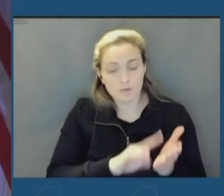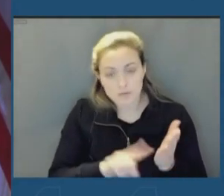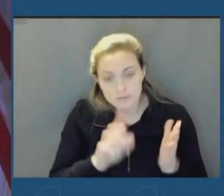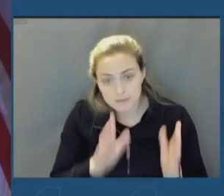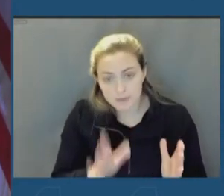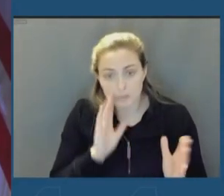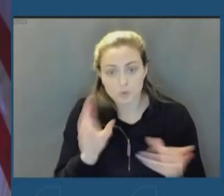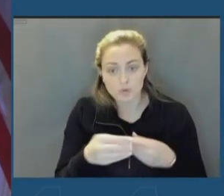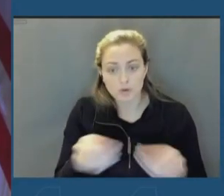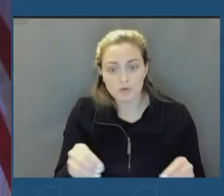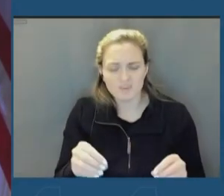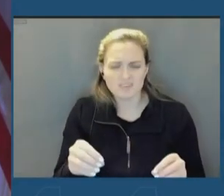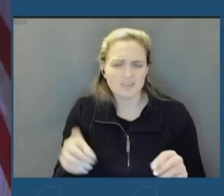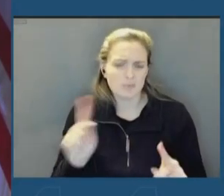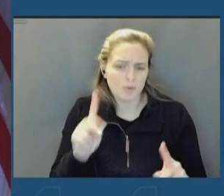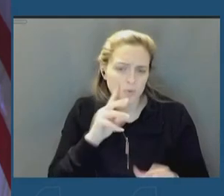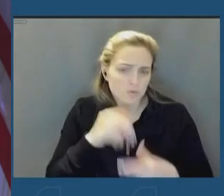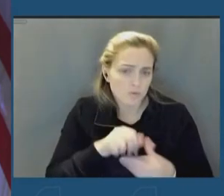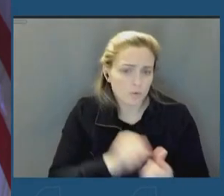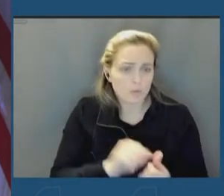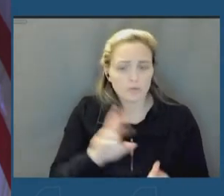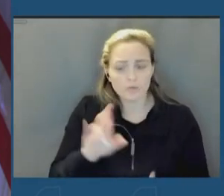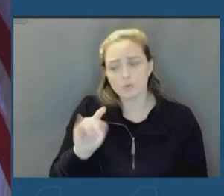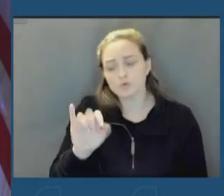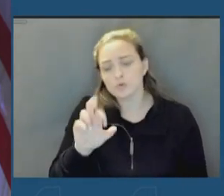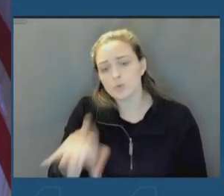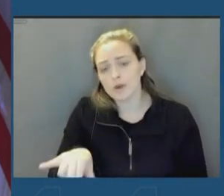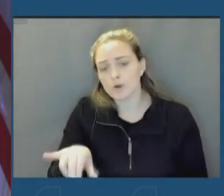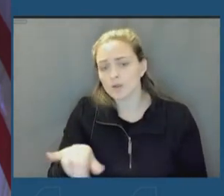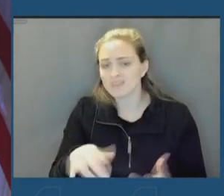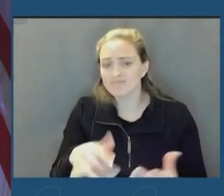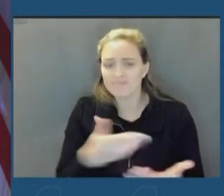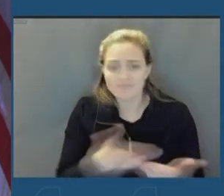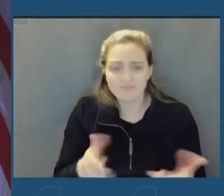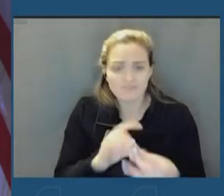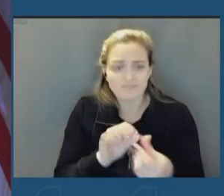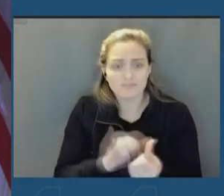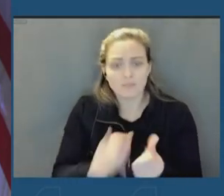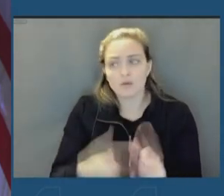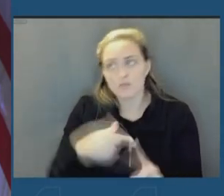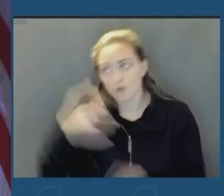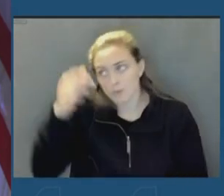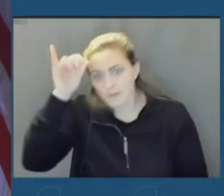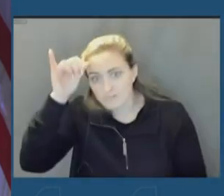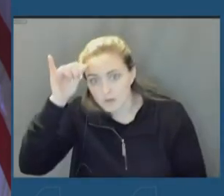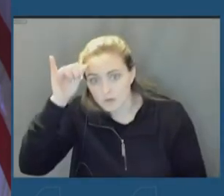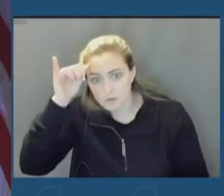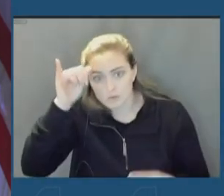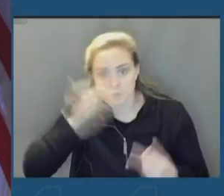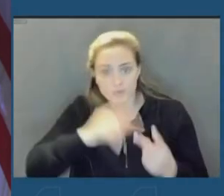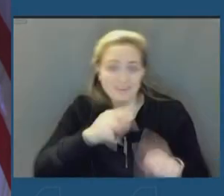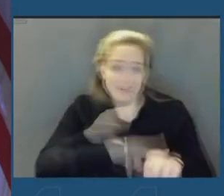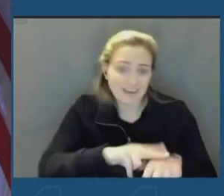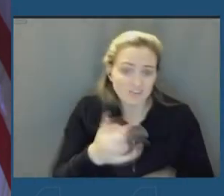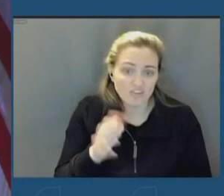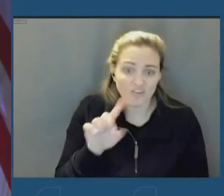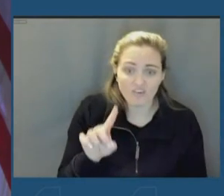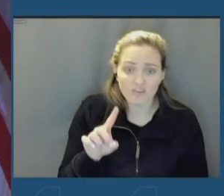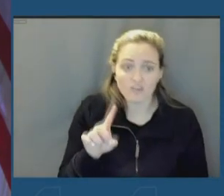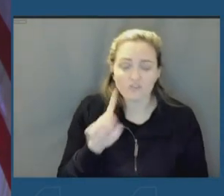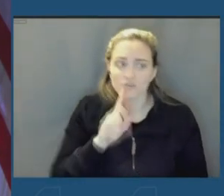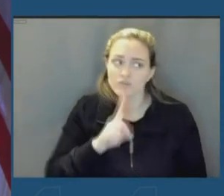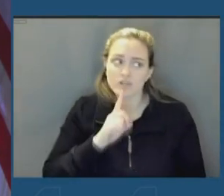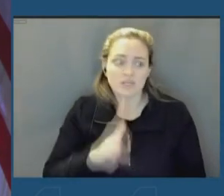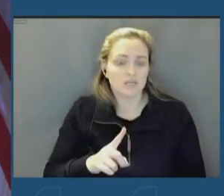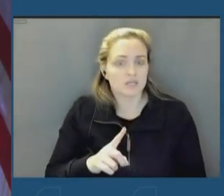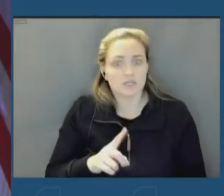those who were involved in mortuary affairs from the city of Buffalo, as well as from the National Guard, for really taking